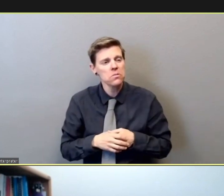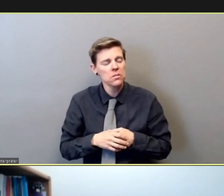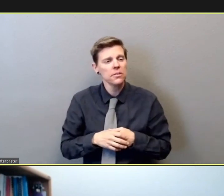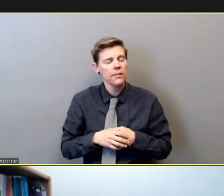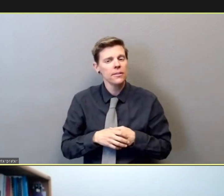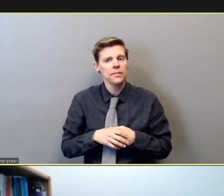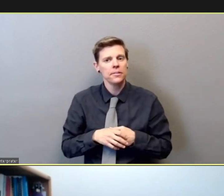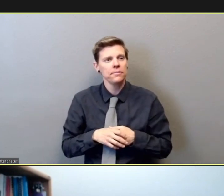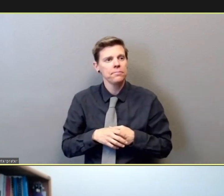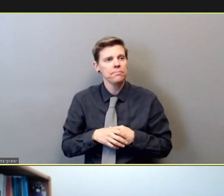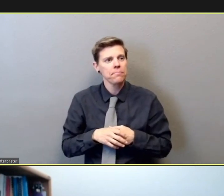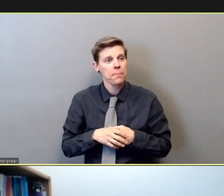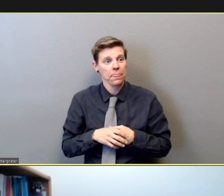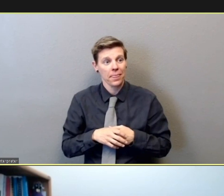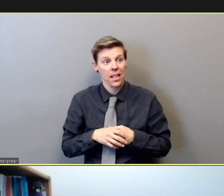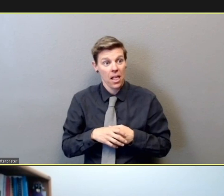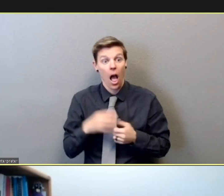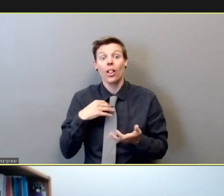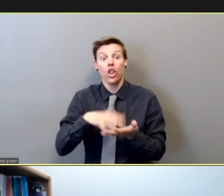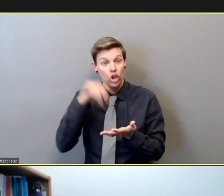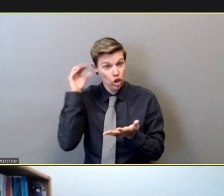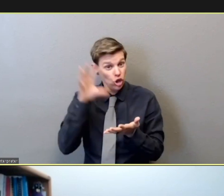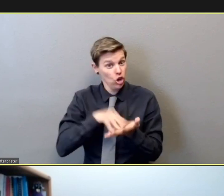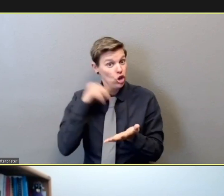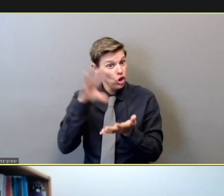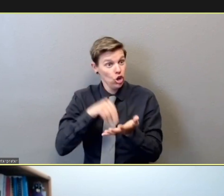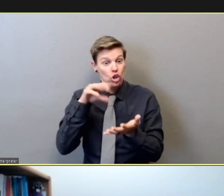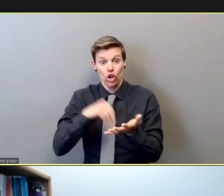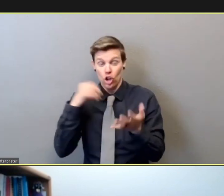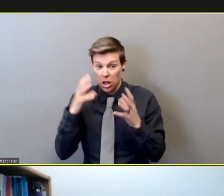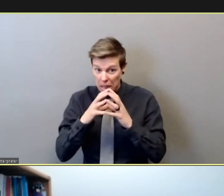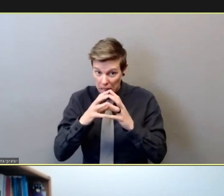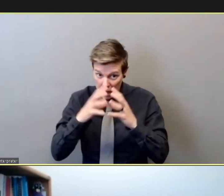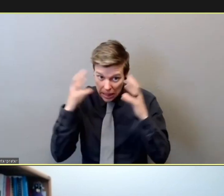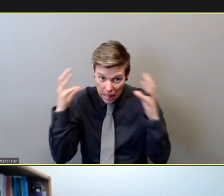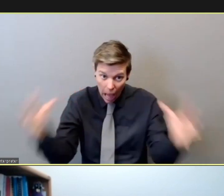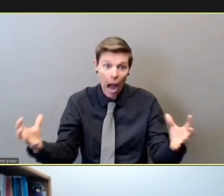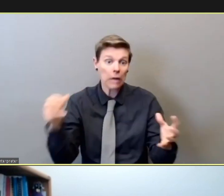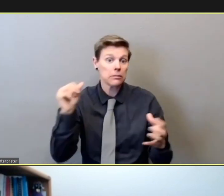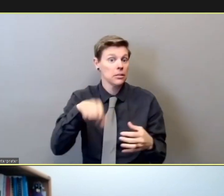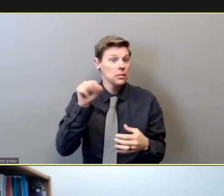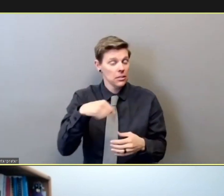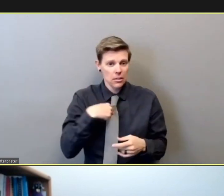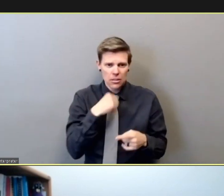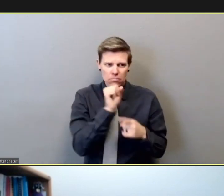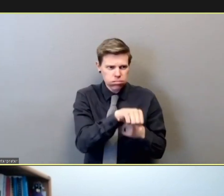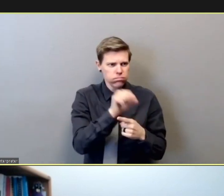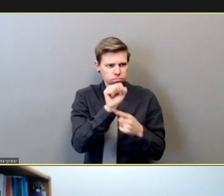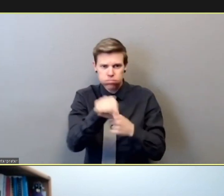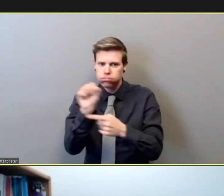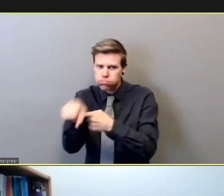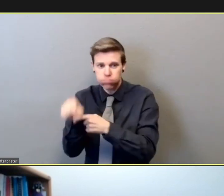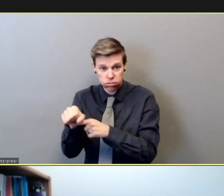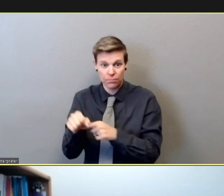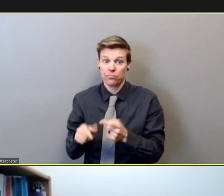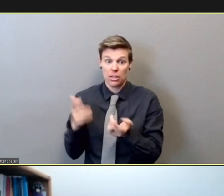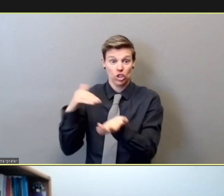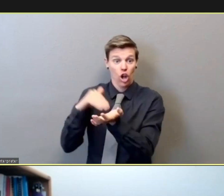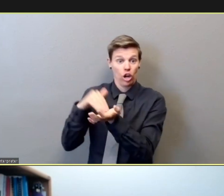a lot. I think that Secretary Scrace just highlighted one of the most important things we've learned,